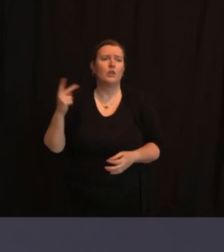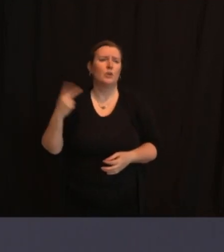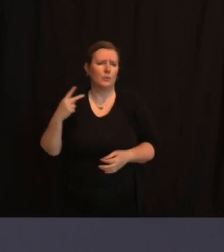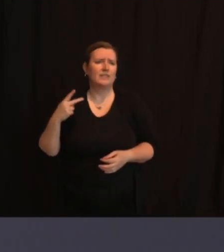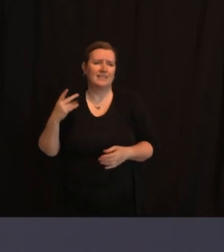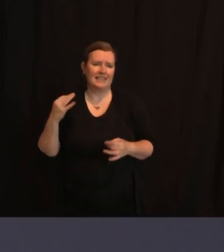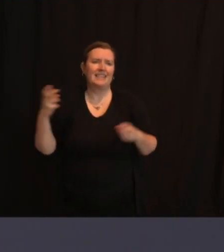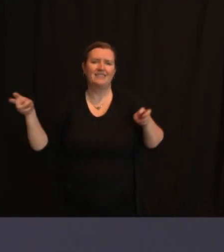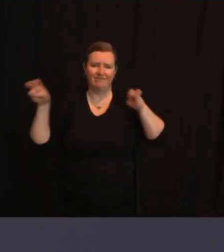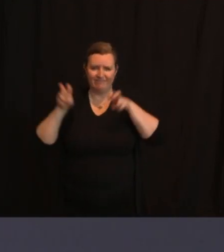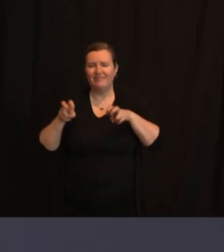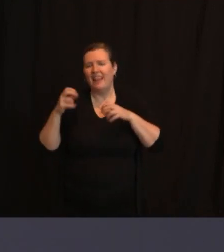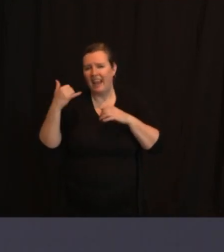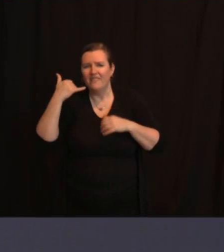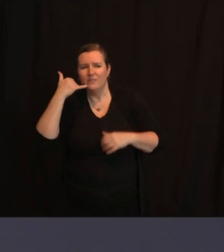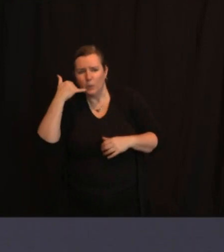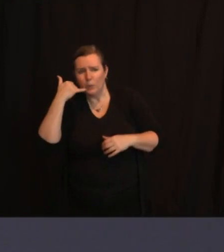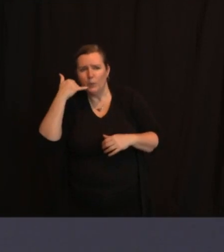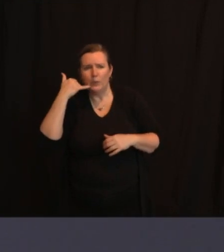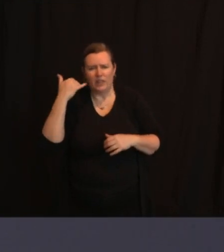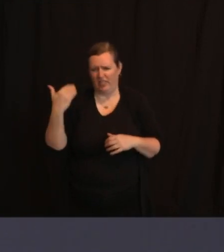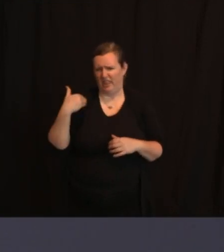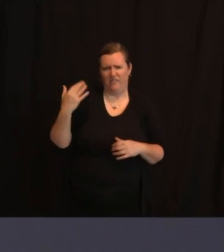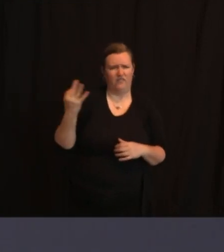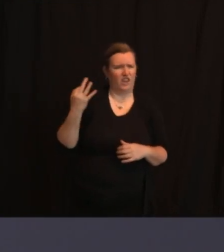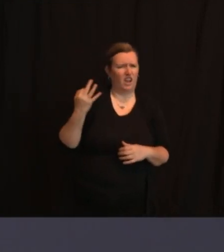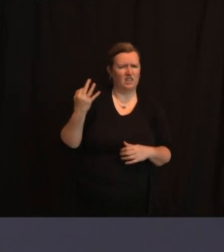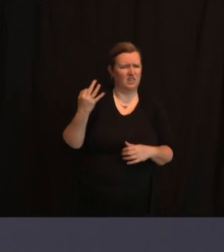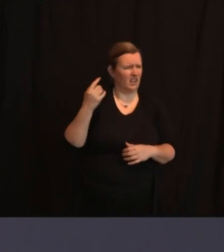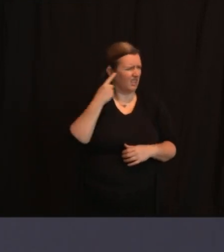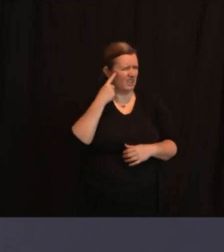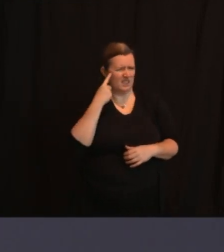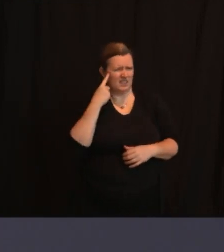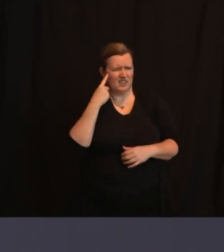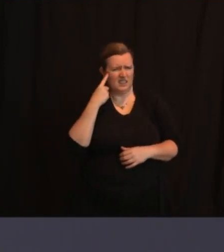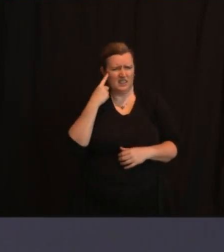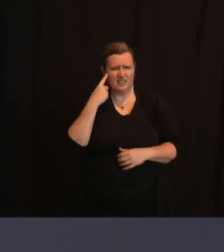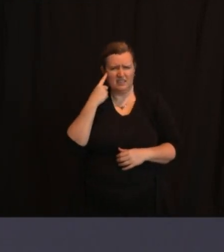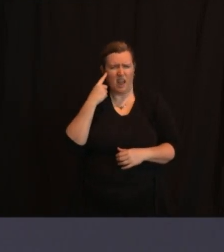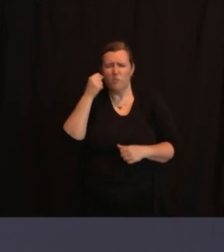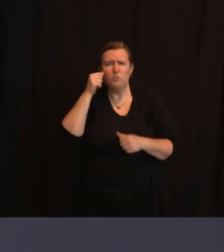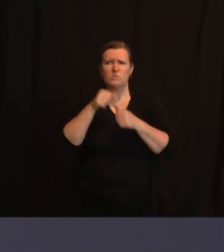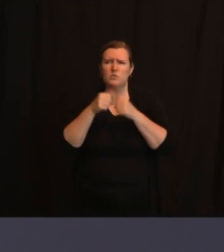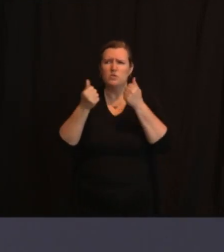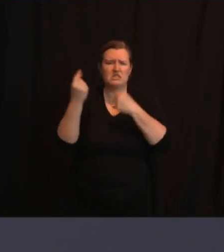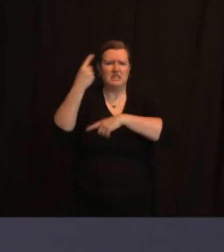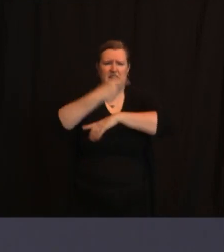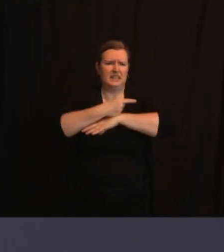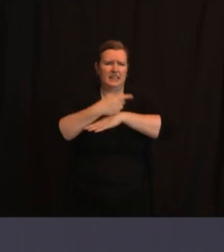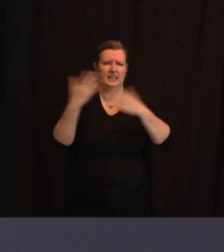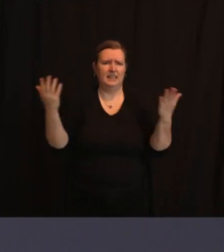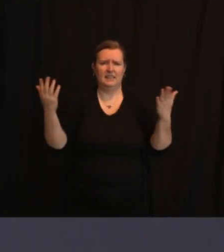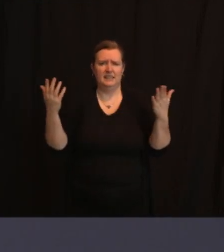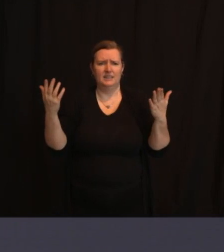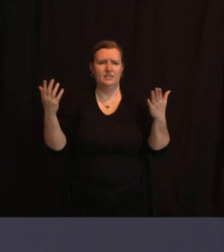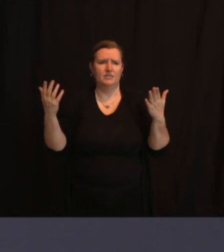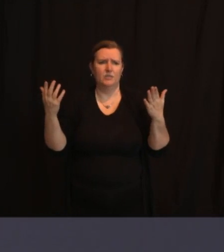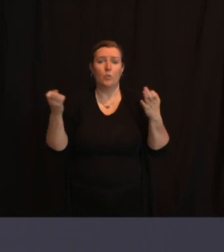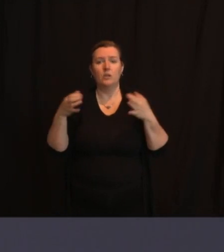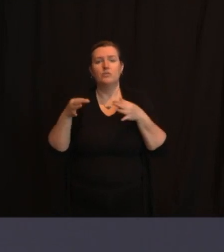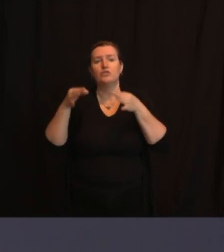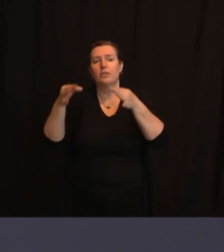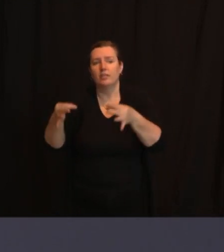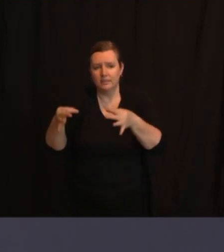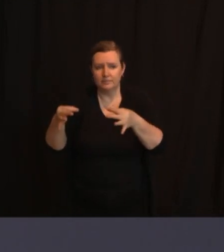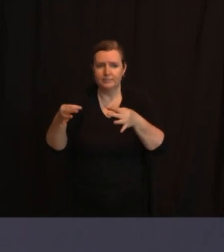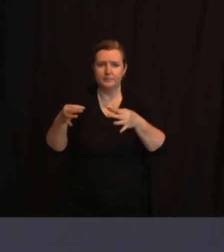think, last Friday, or a week ago Friday. No, last Friday, and that's trying to be rescheduled as we speak, so not yet, but we